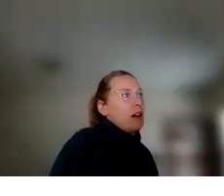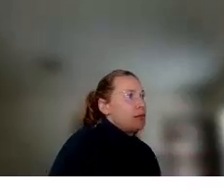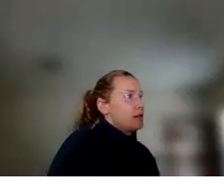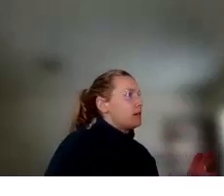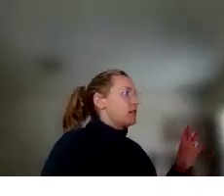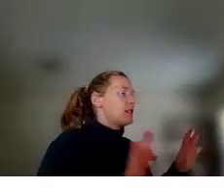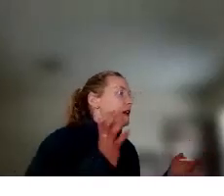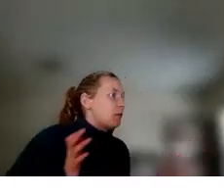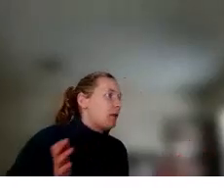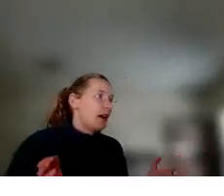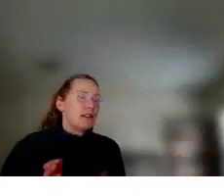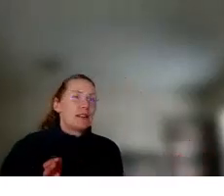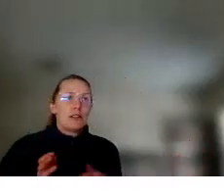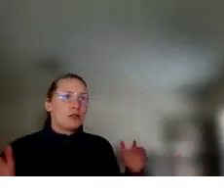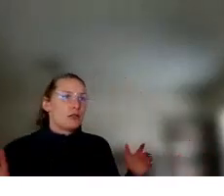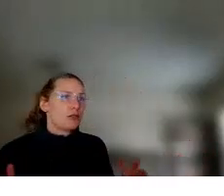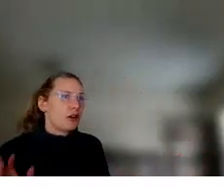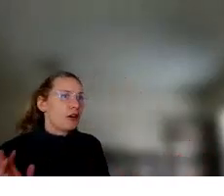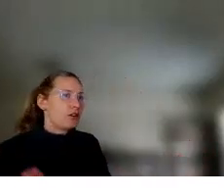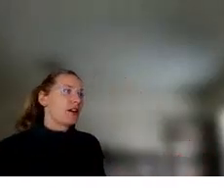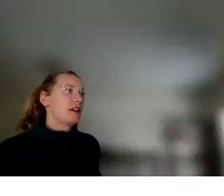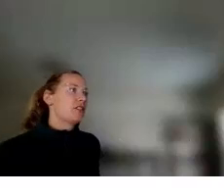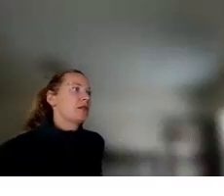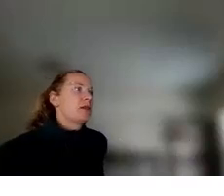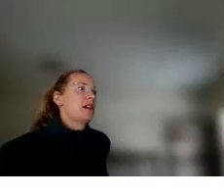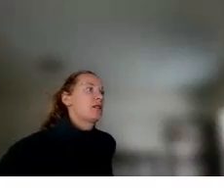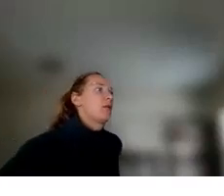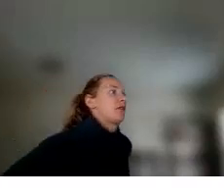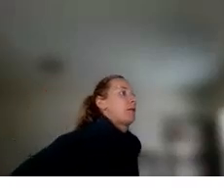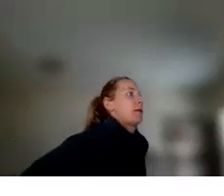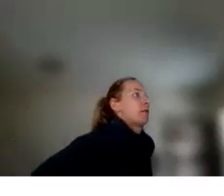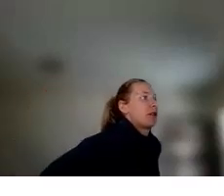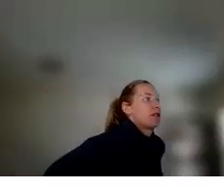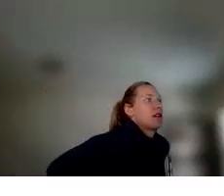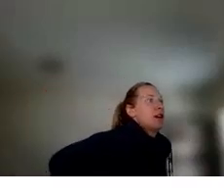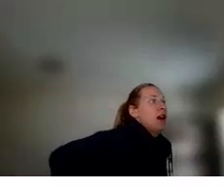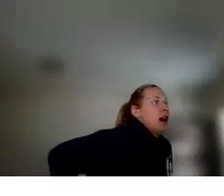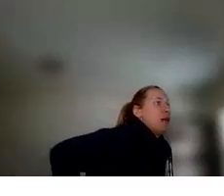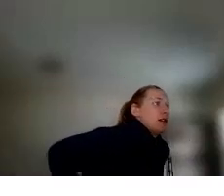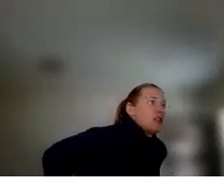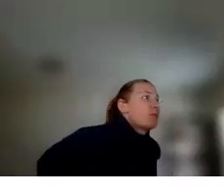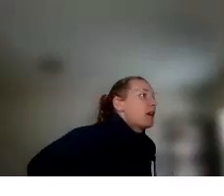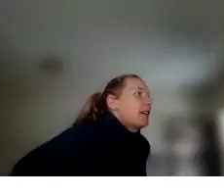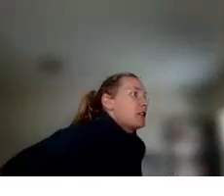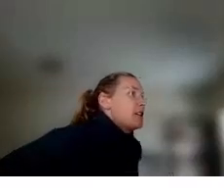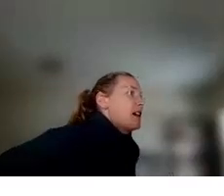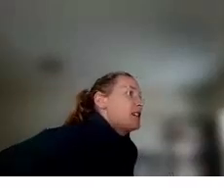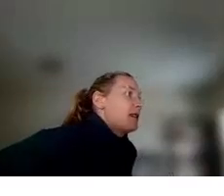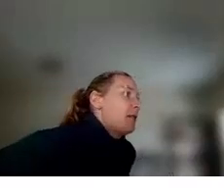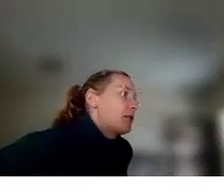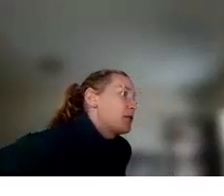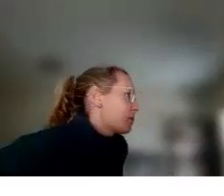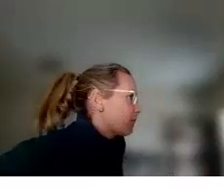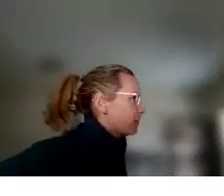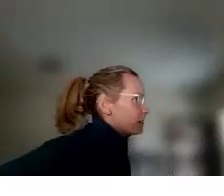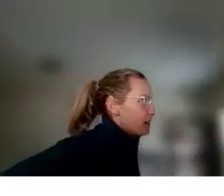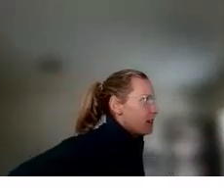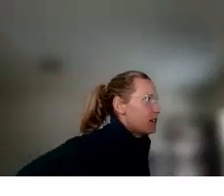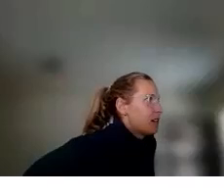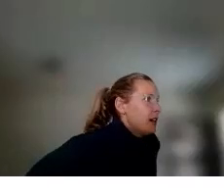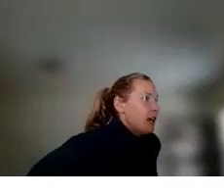should be developed in the same way that you do for all your HCBS waiver members. They should prioritize the